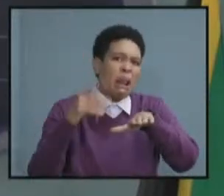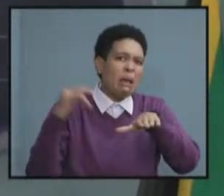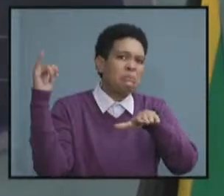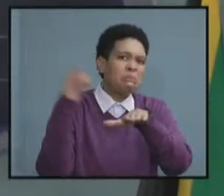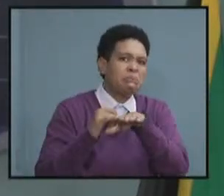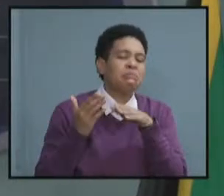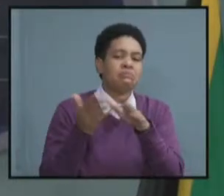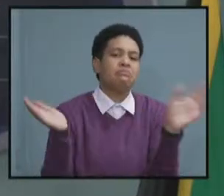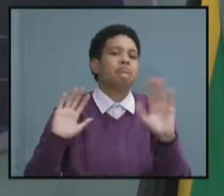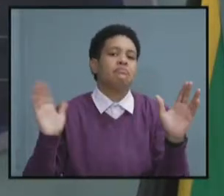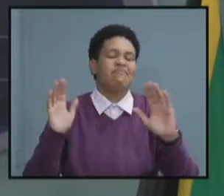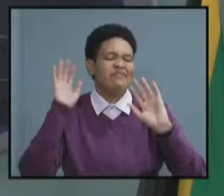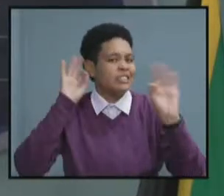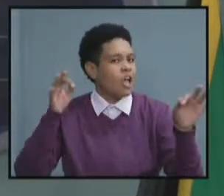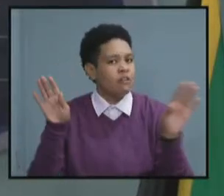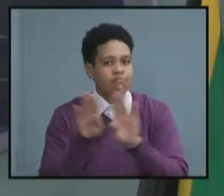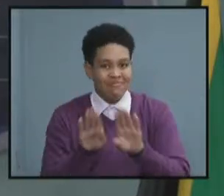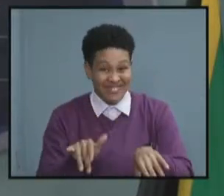passenger traffic.